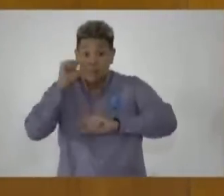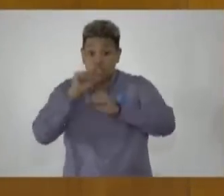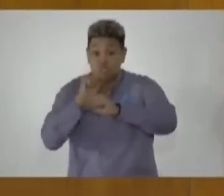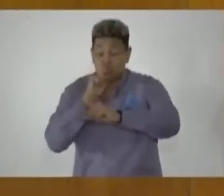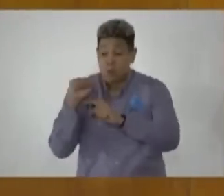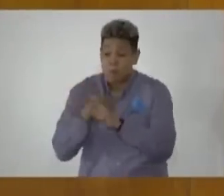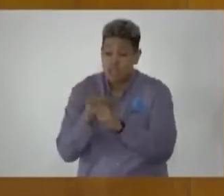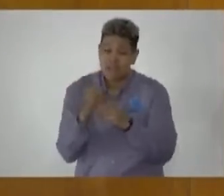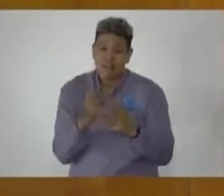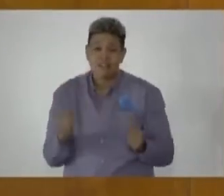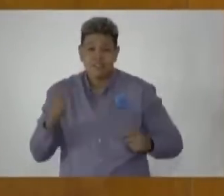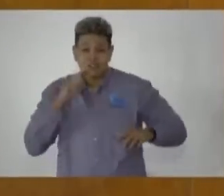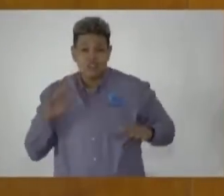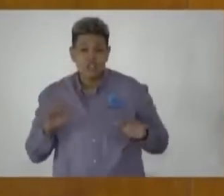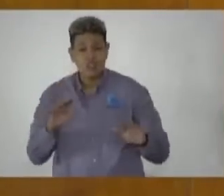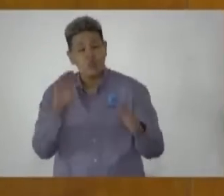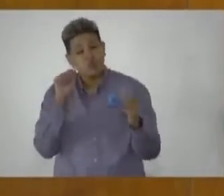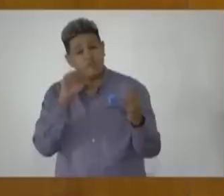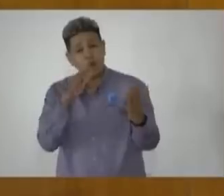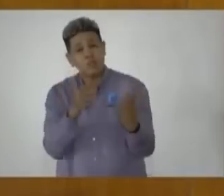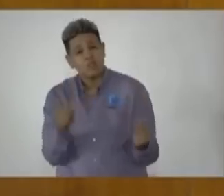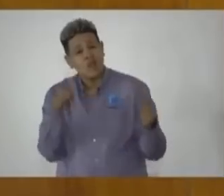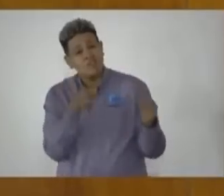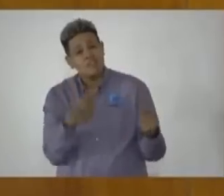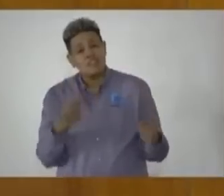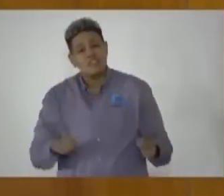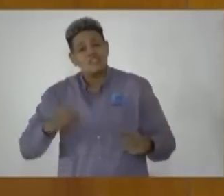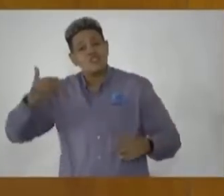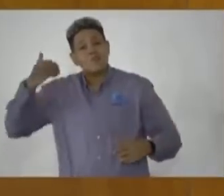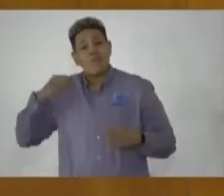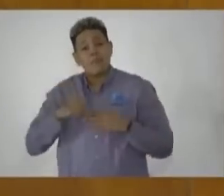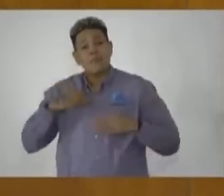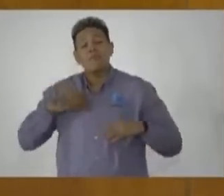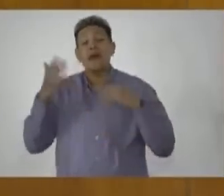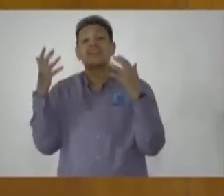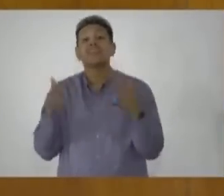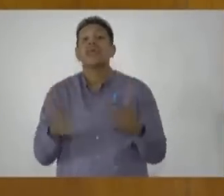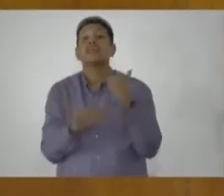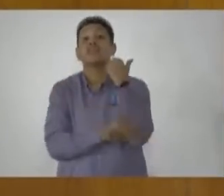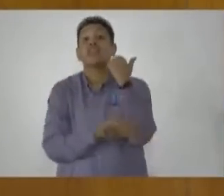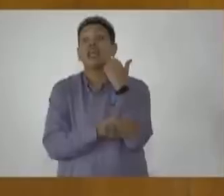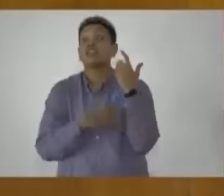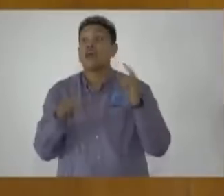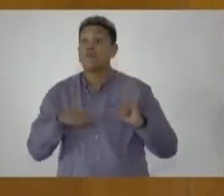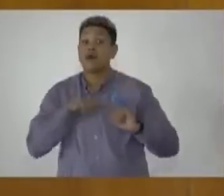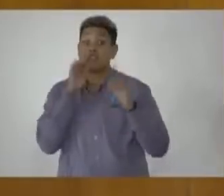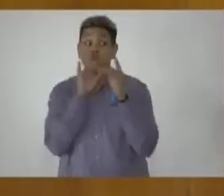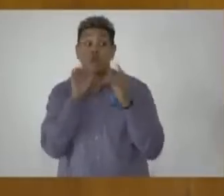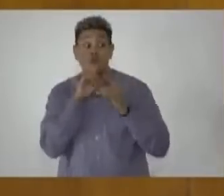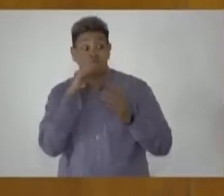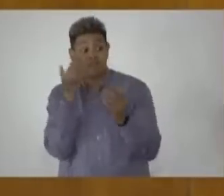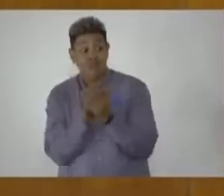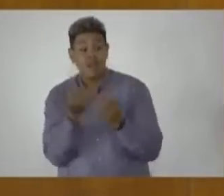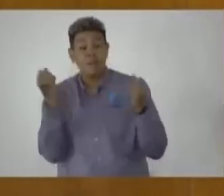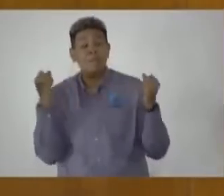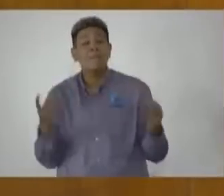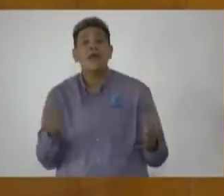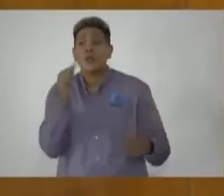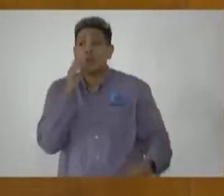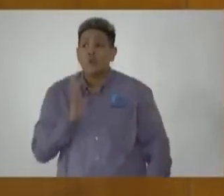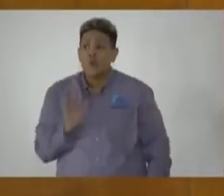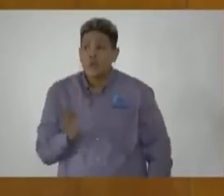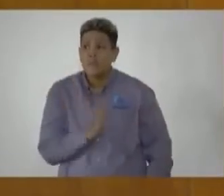practical things are done to address them. Some time ago in my State of the Nation, I spoke about the fact that so many